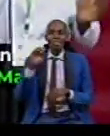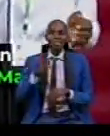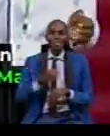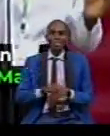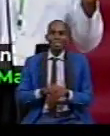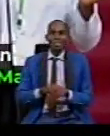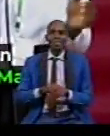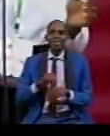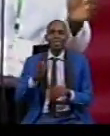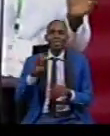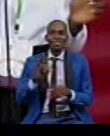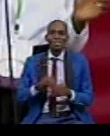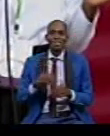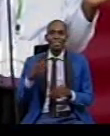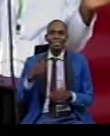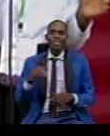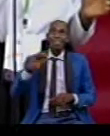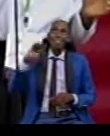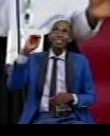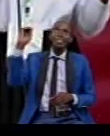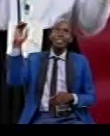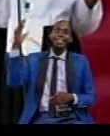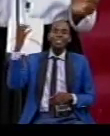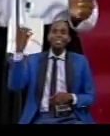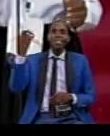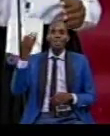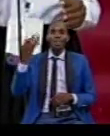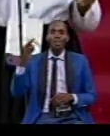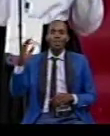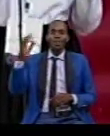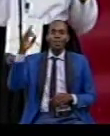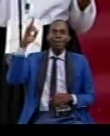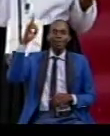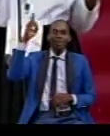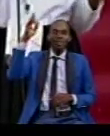this phone line, plus